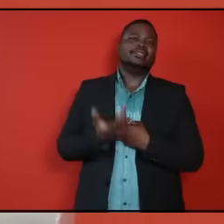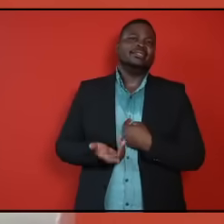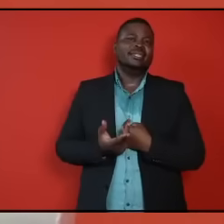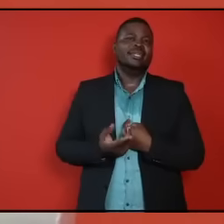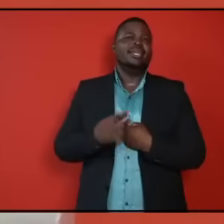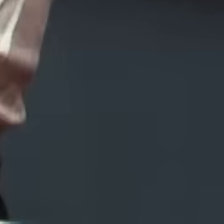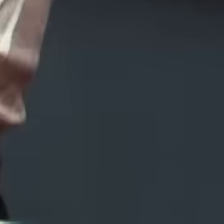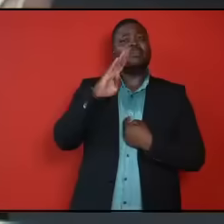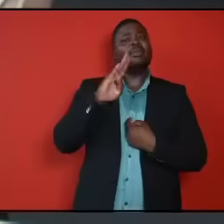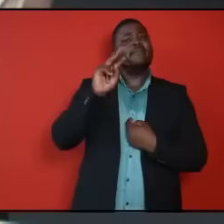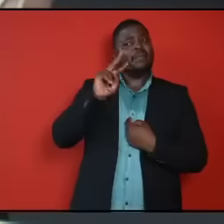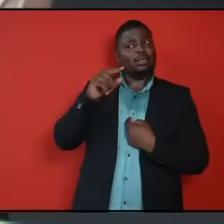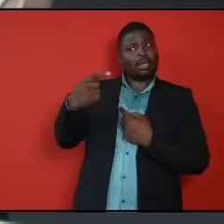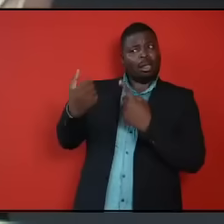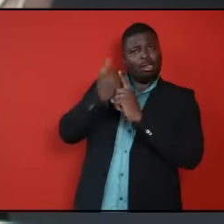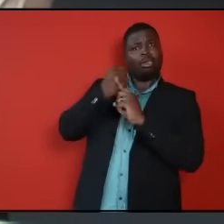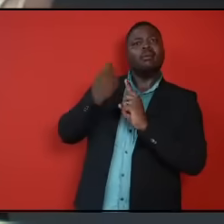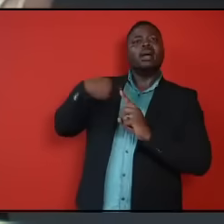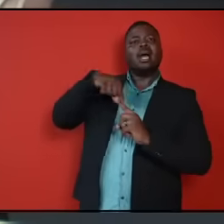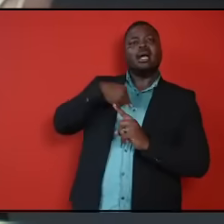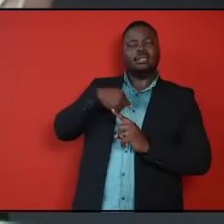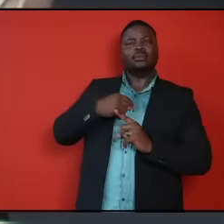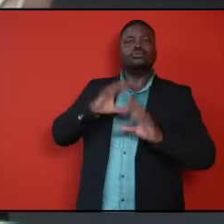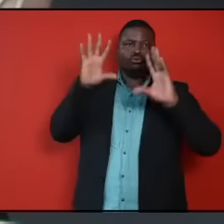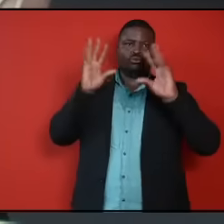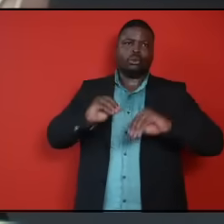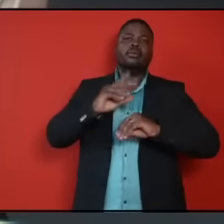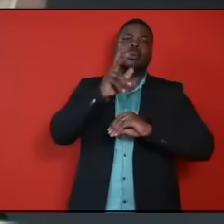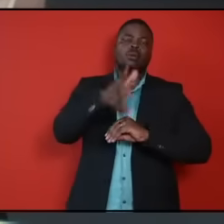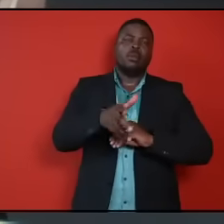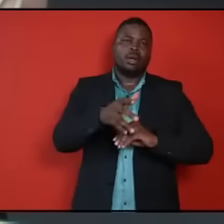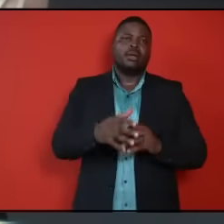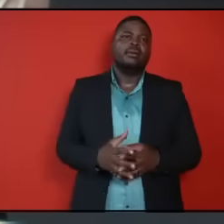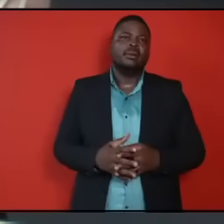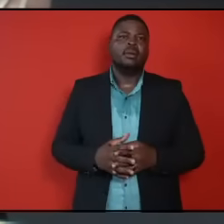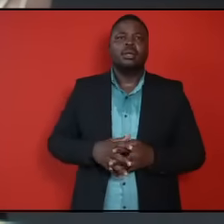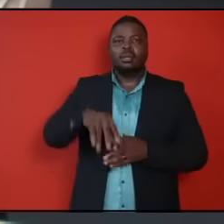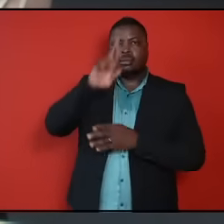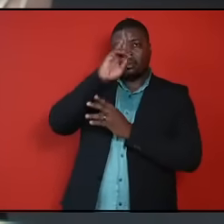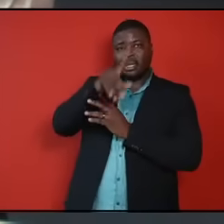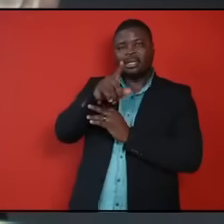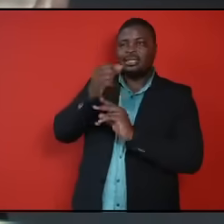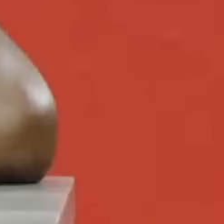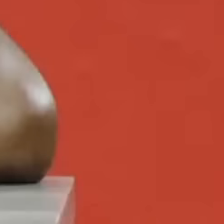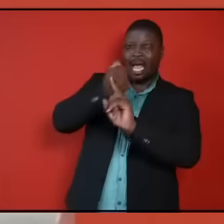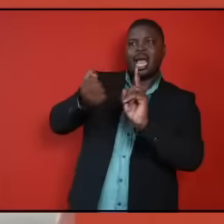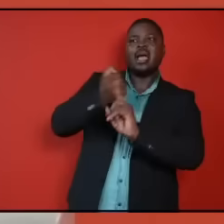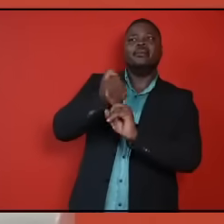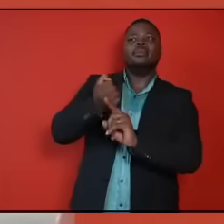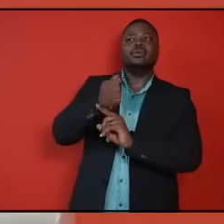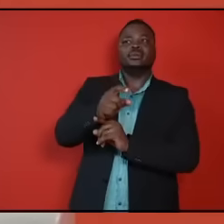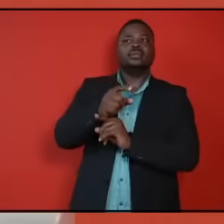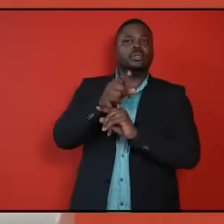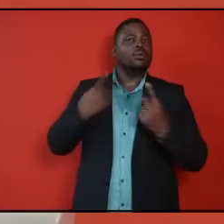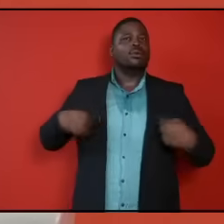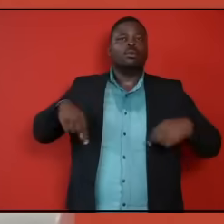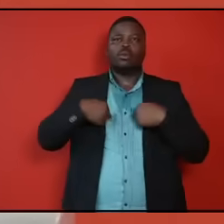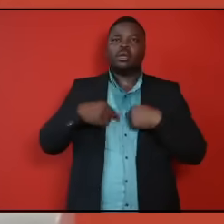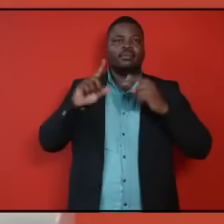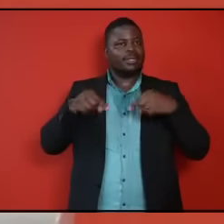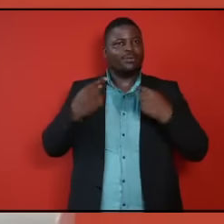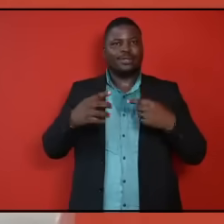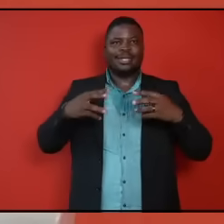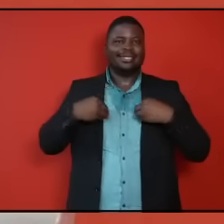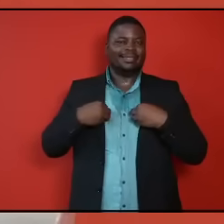GBV will come to an end at some point. This is the abuse we are not going to accept.